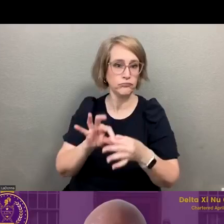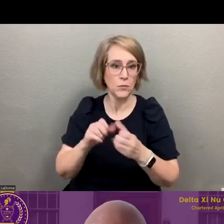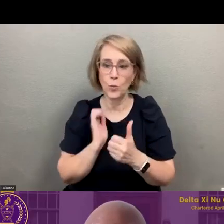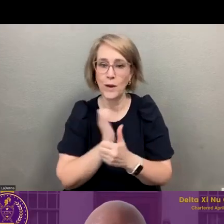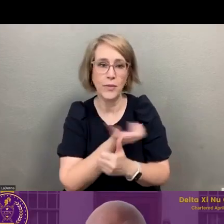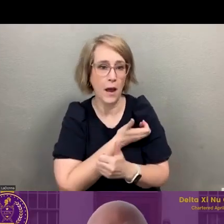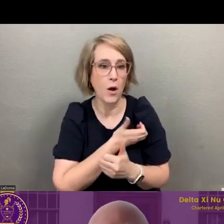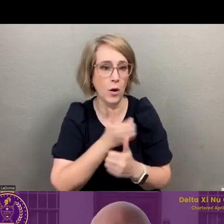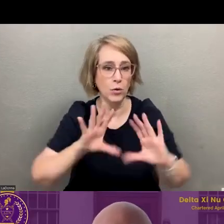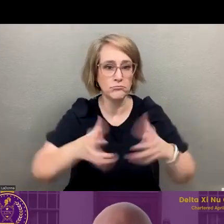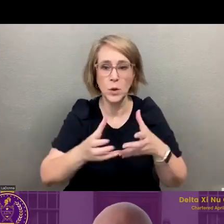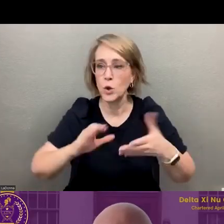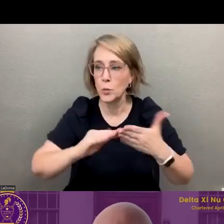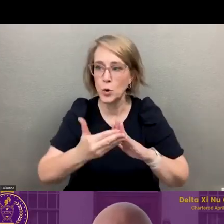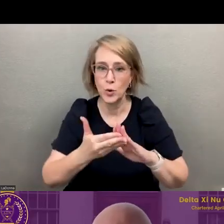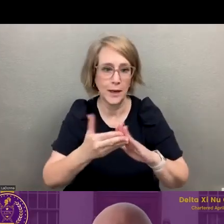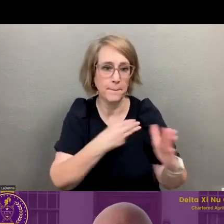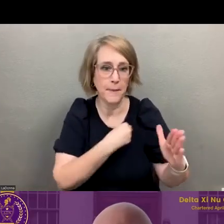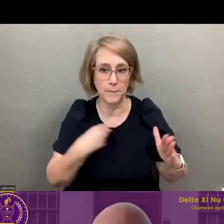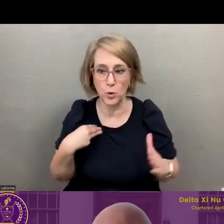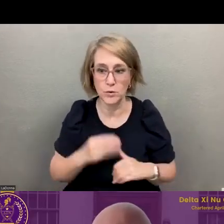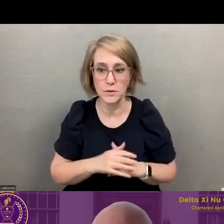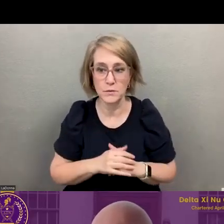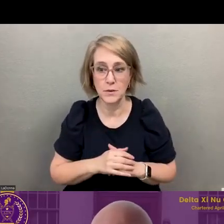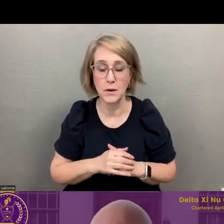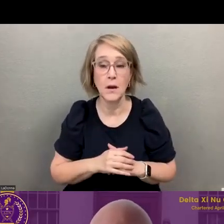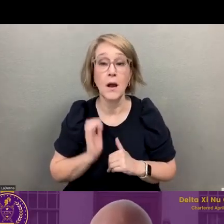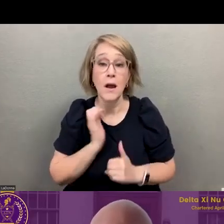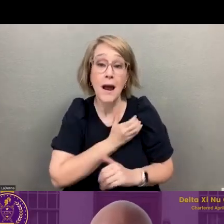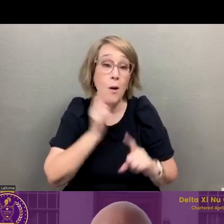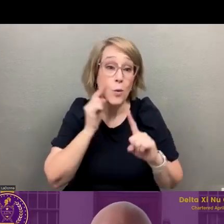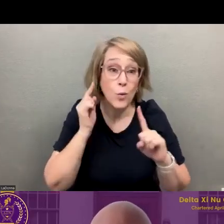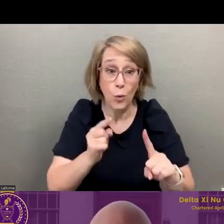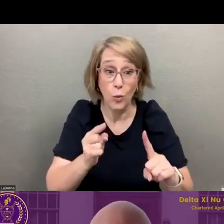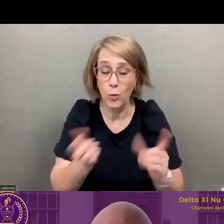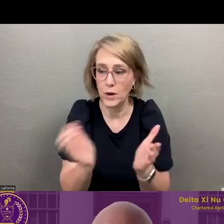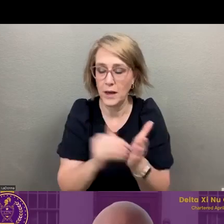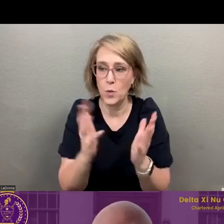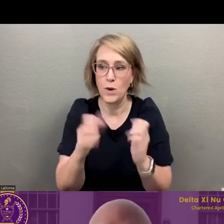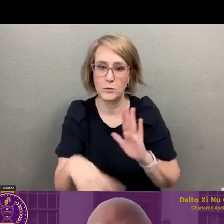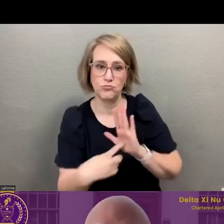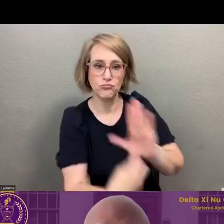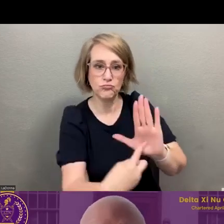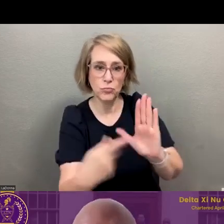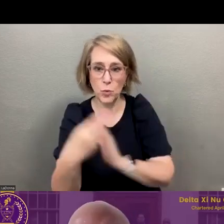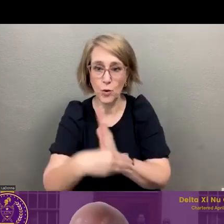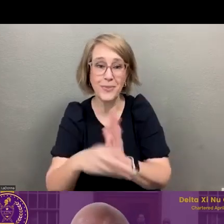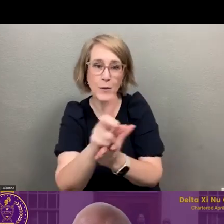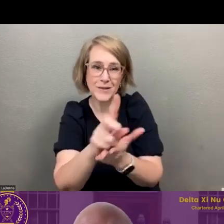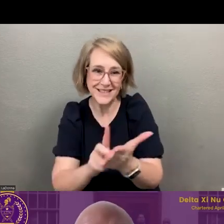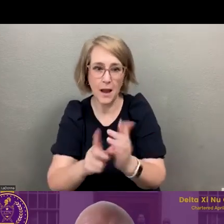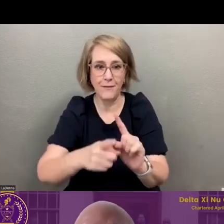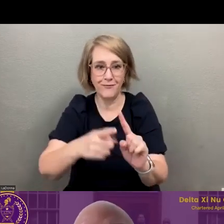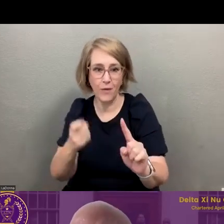members. The idea was that we were intending to deliver a program that was designed by members of the